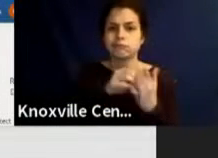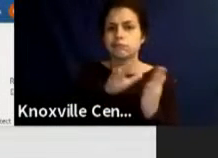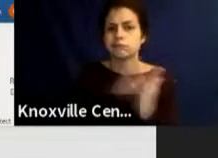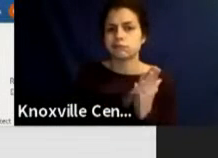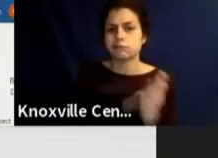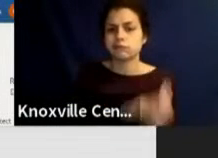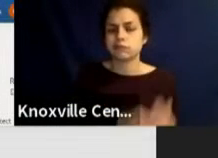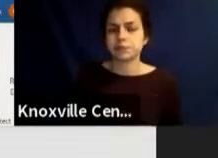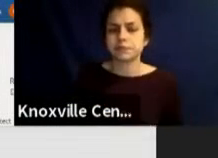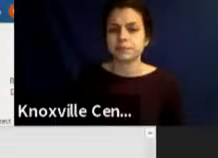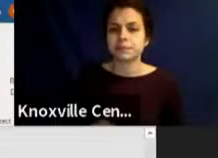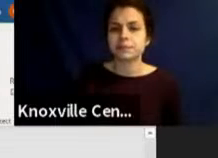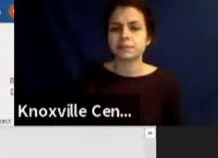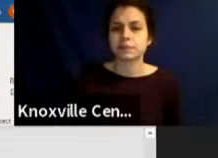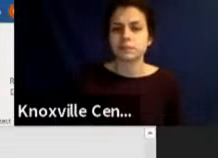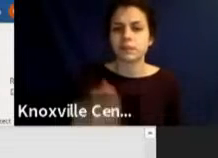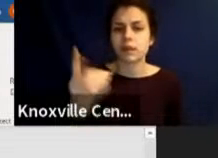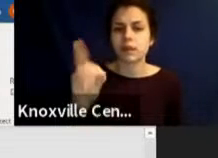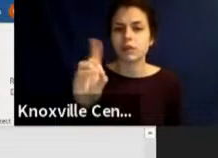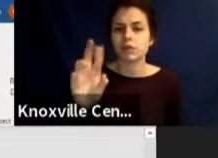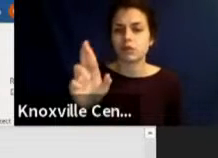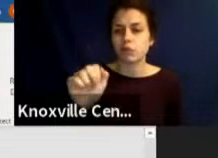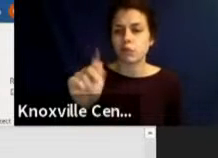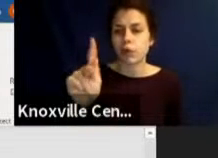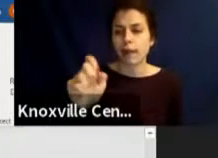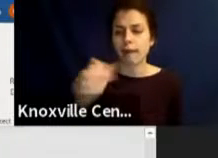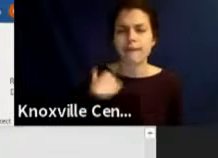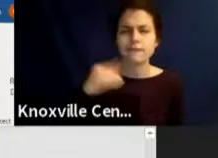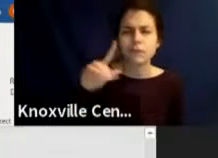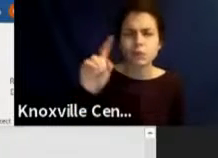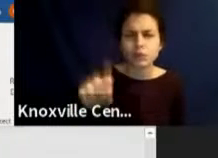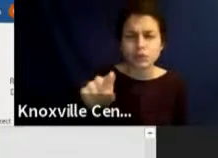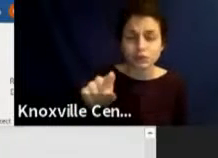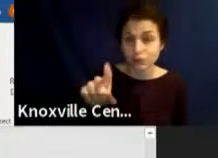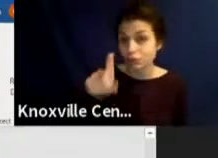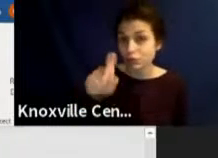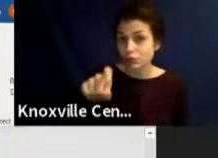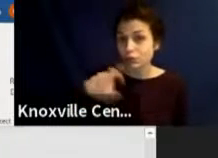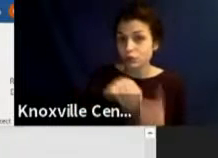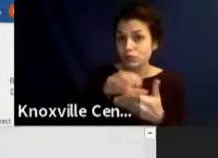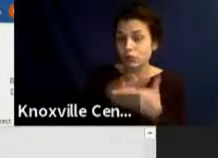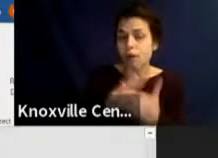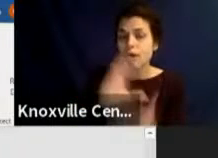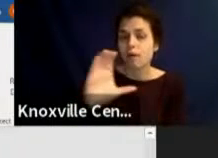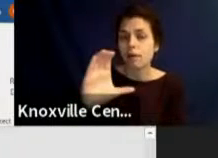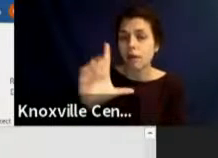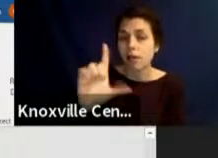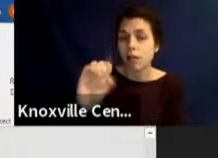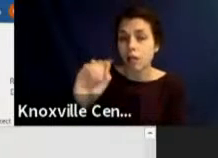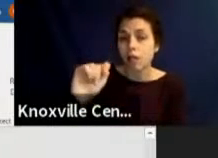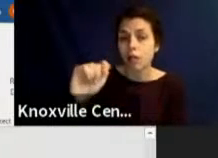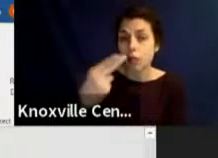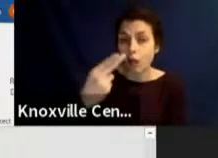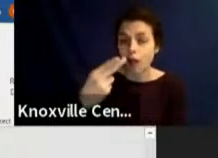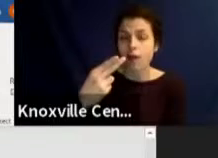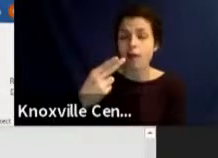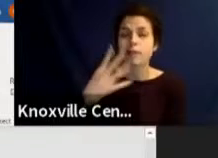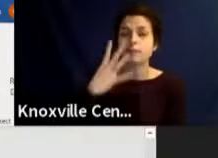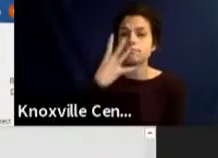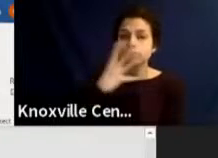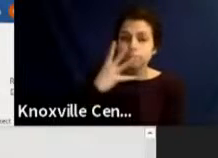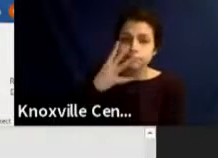I have a question. Should we put cloth face covering or just mask?